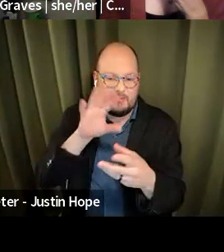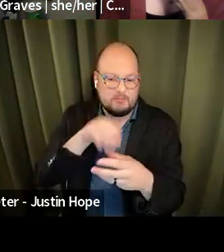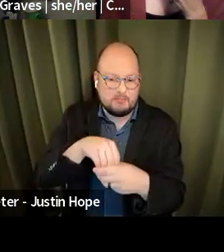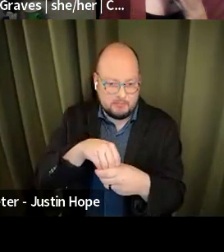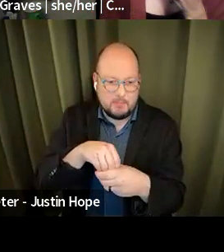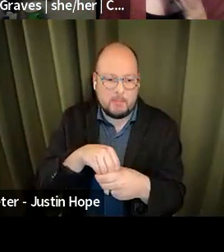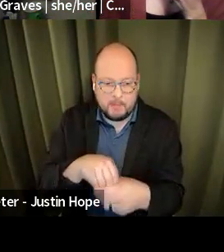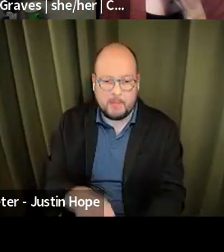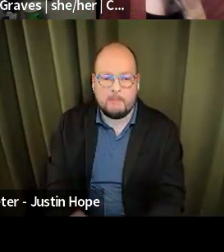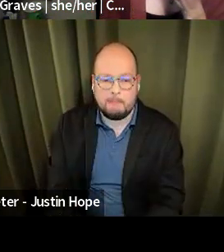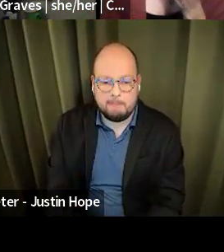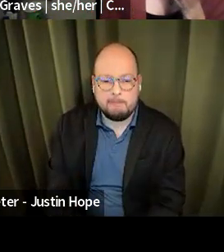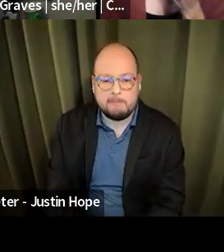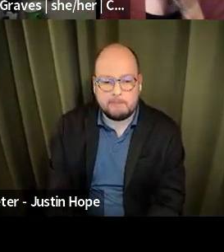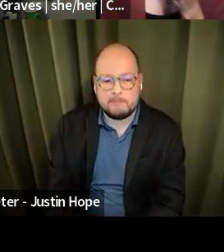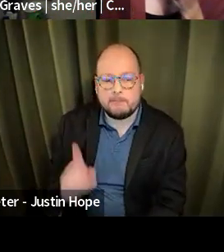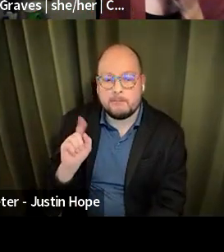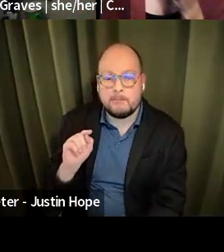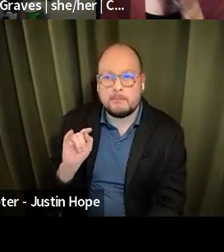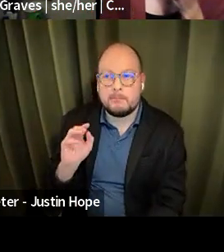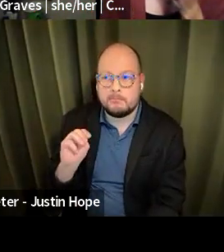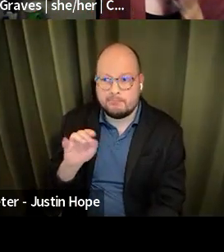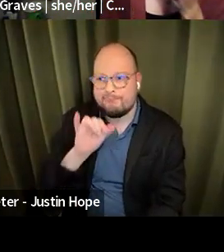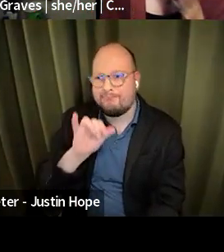together. Wonderful, thank you.